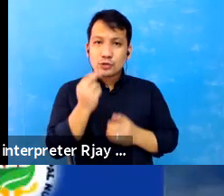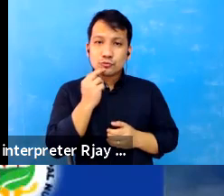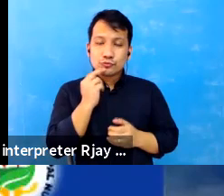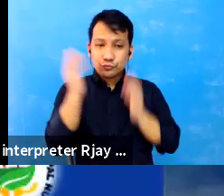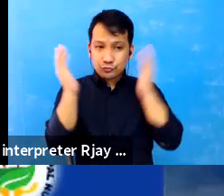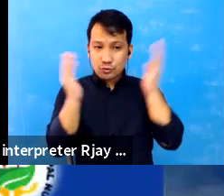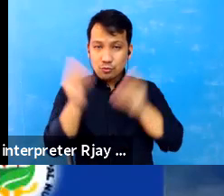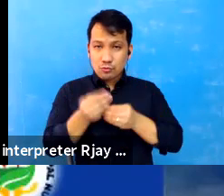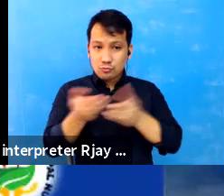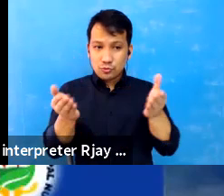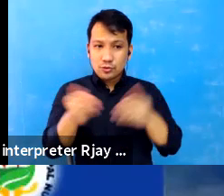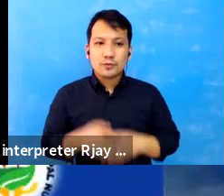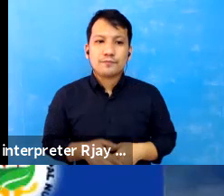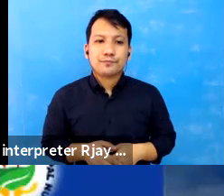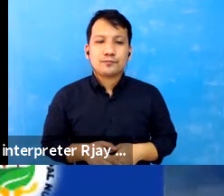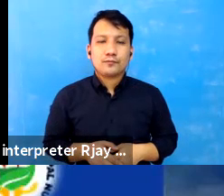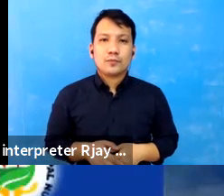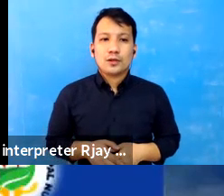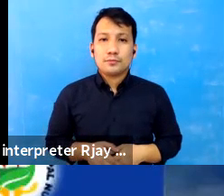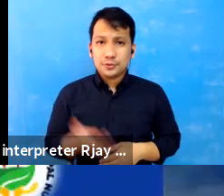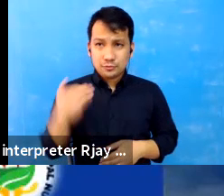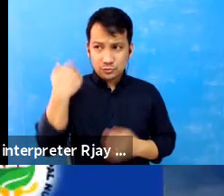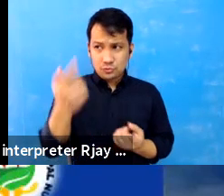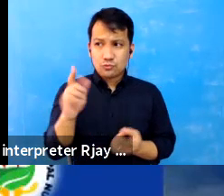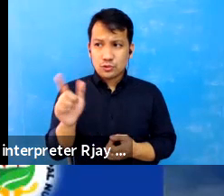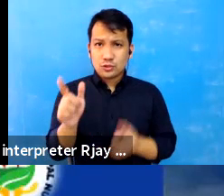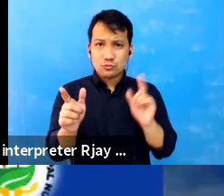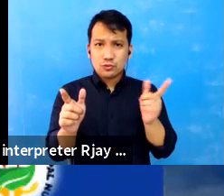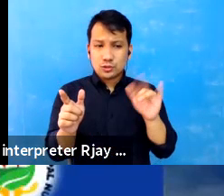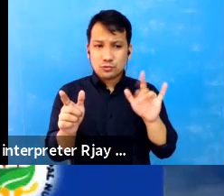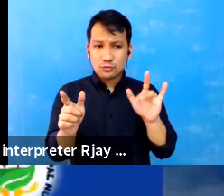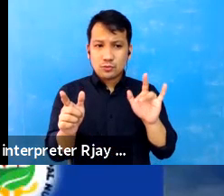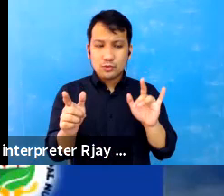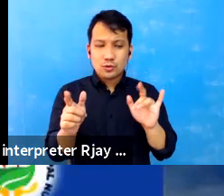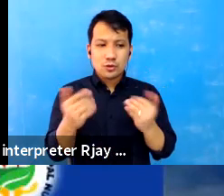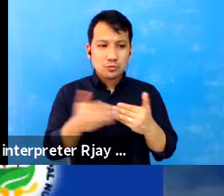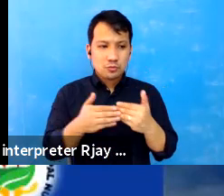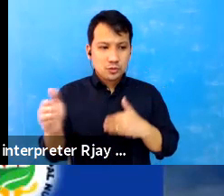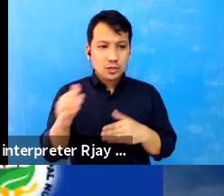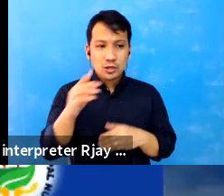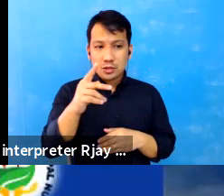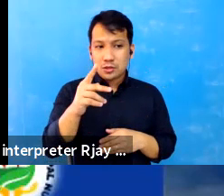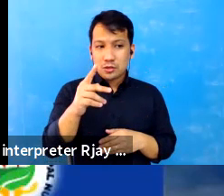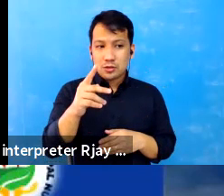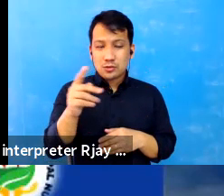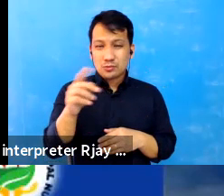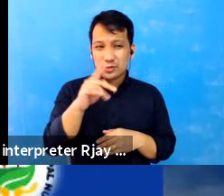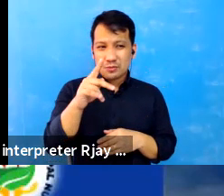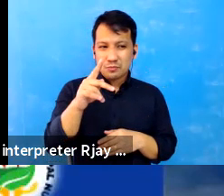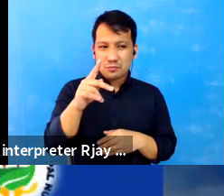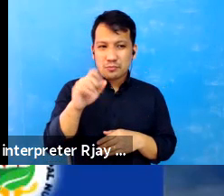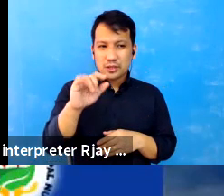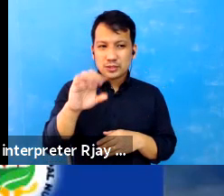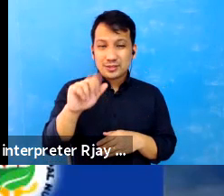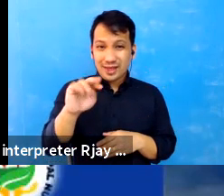and providers by the year 2025. And we're proud to see, and also Pagsangan is declared as